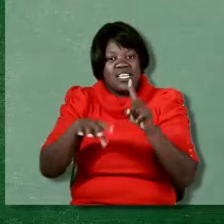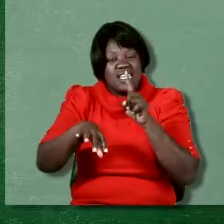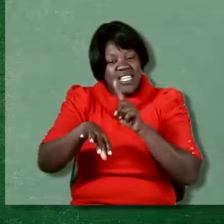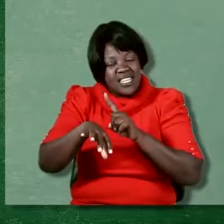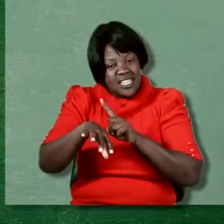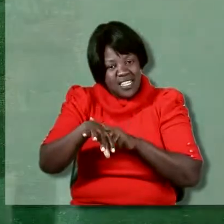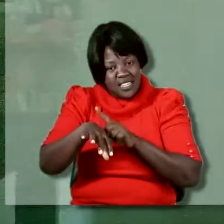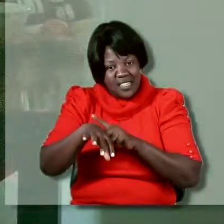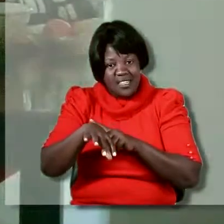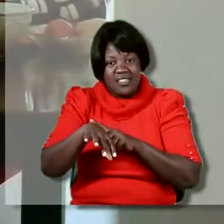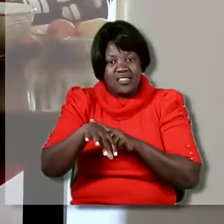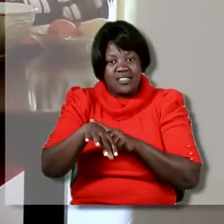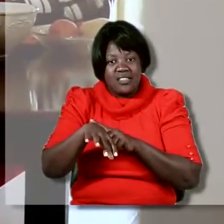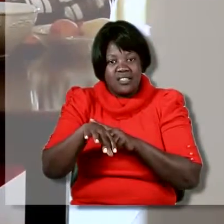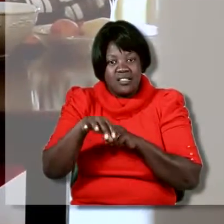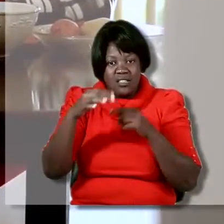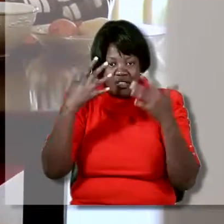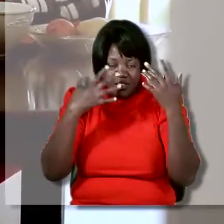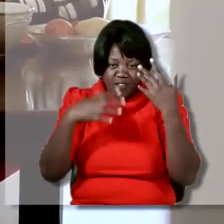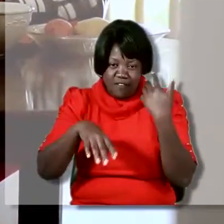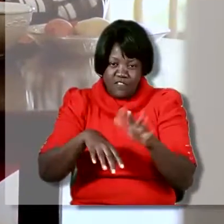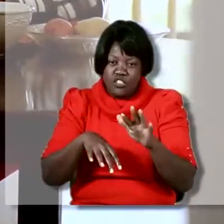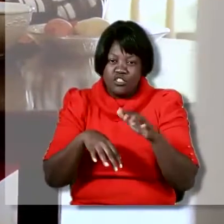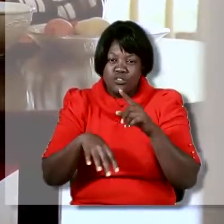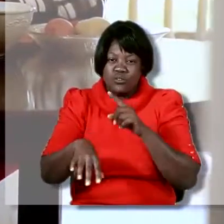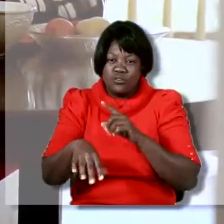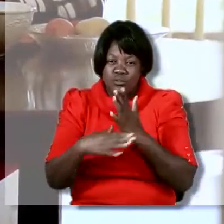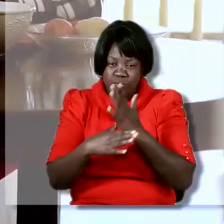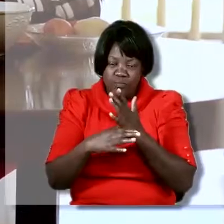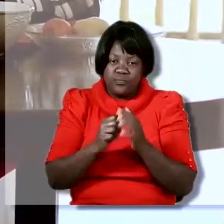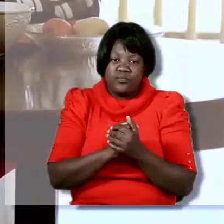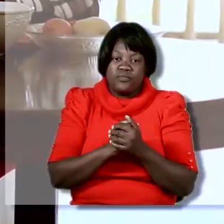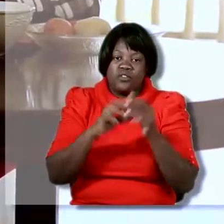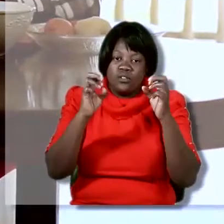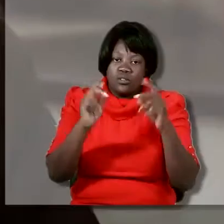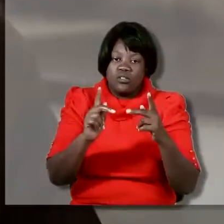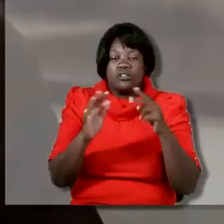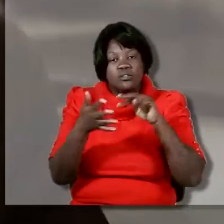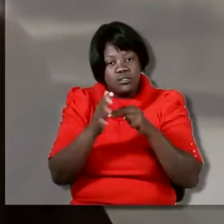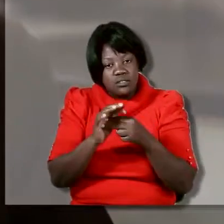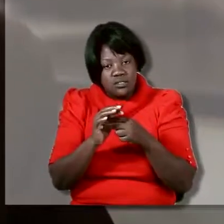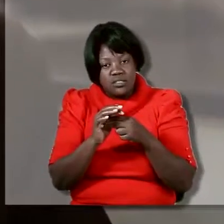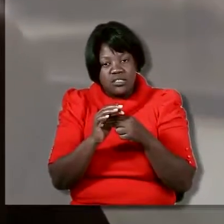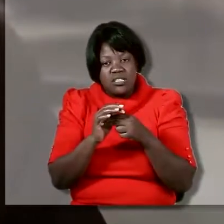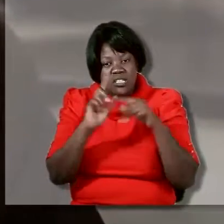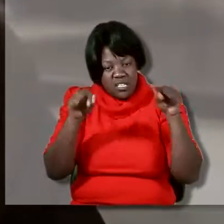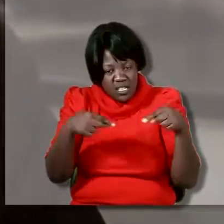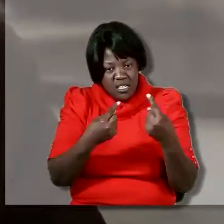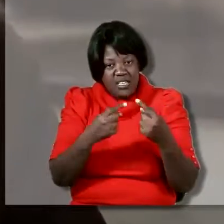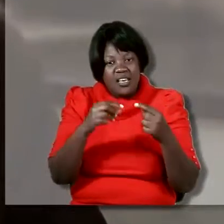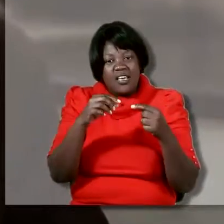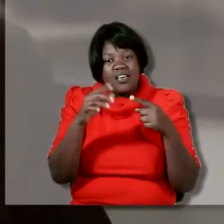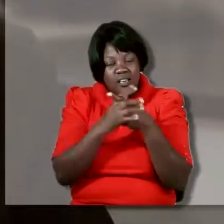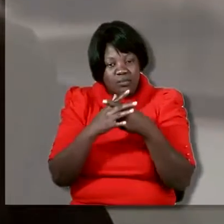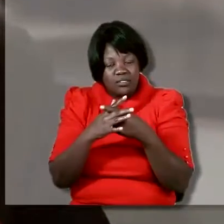finish work? Oh, I see. Meaning these actions happen every day. I take a shower every morning